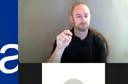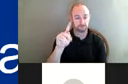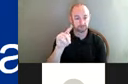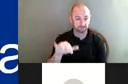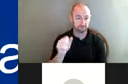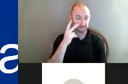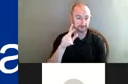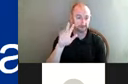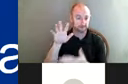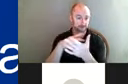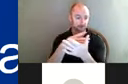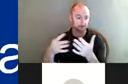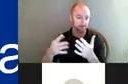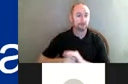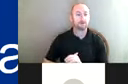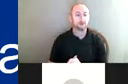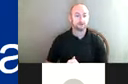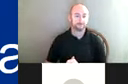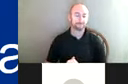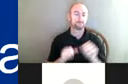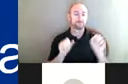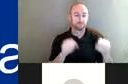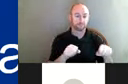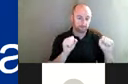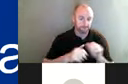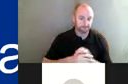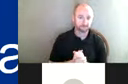see in the table here, we've got our probability